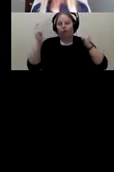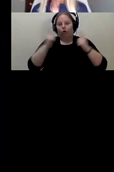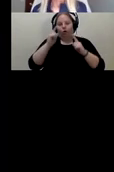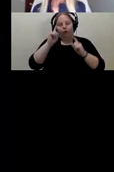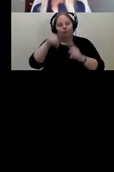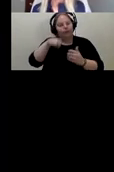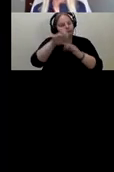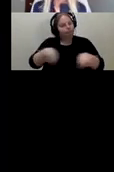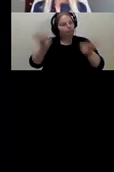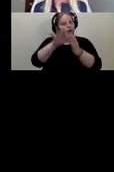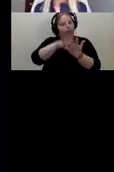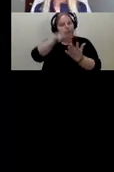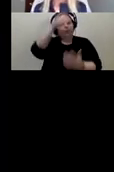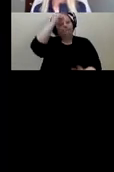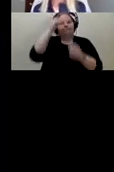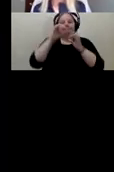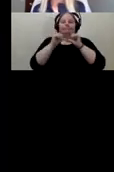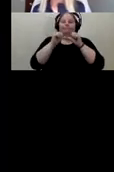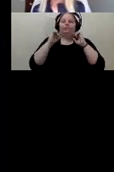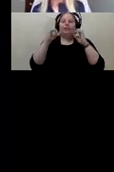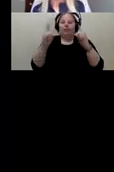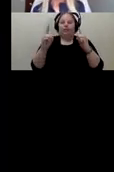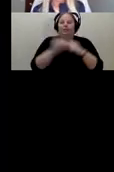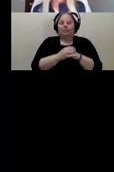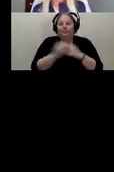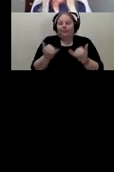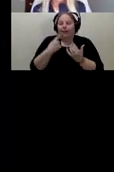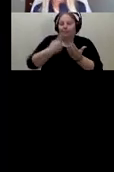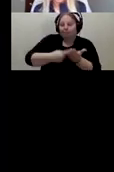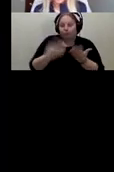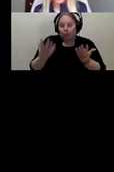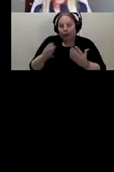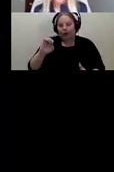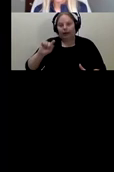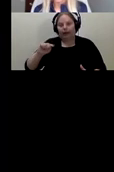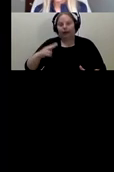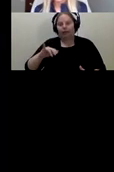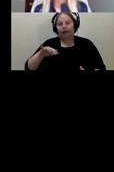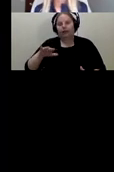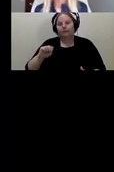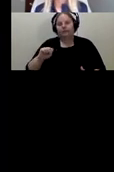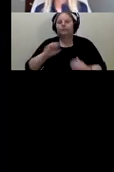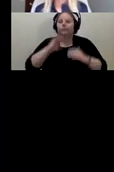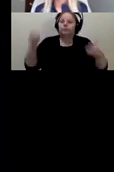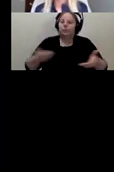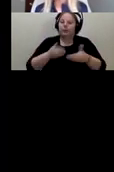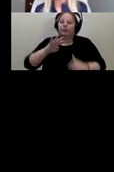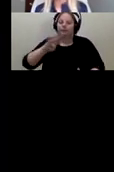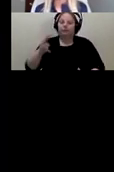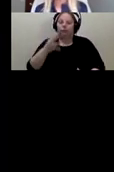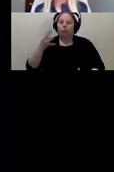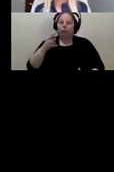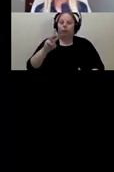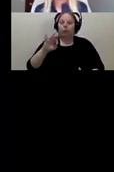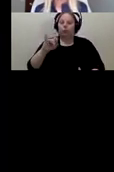have, especially for our continuing education. So we're here today to talk about ethics. So welcome to the fourth WISTECH virtual